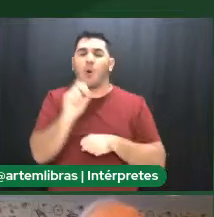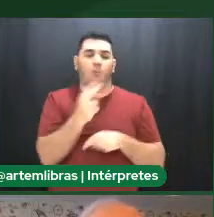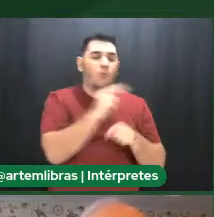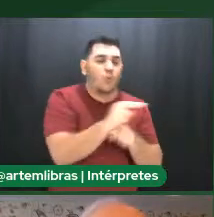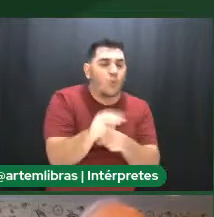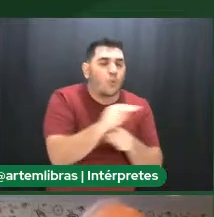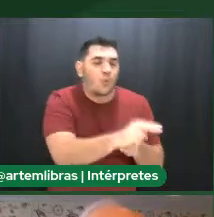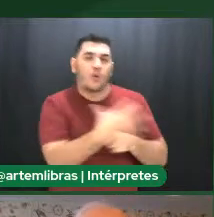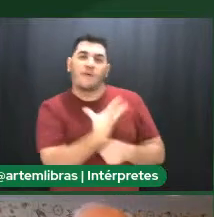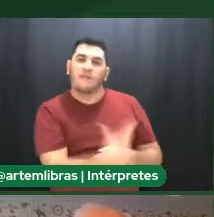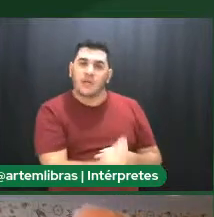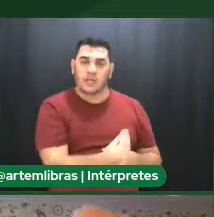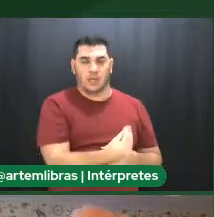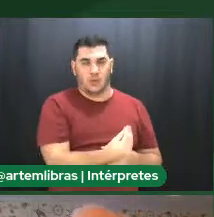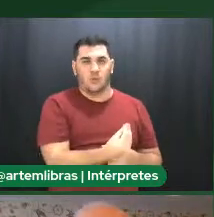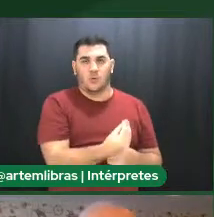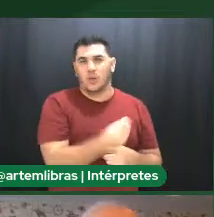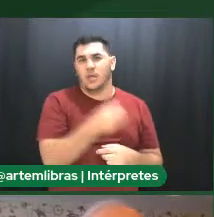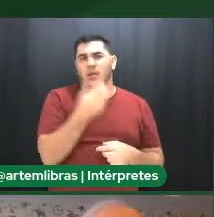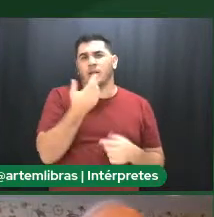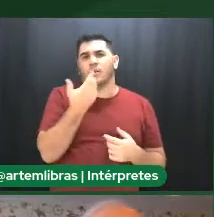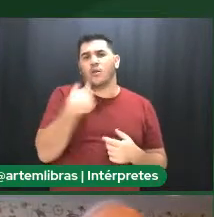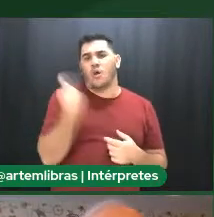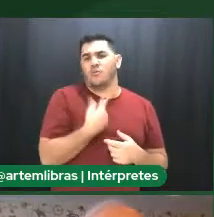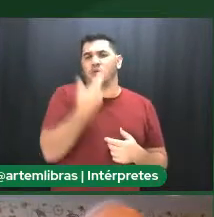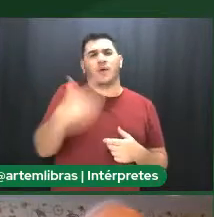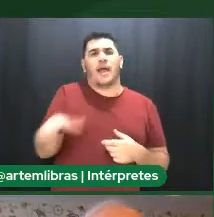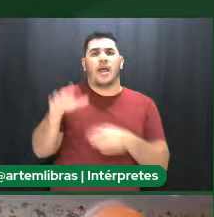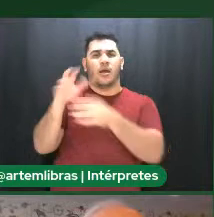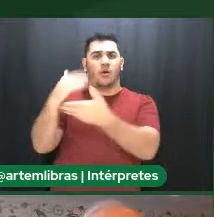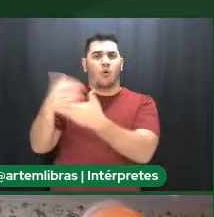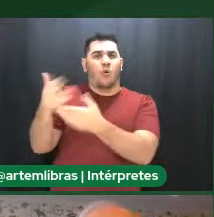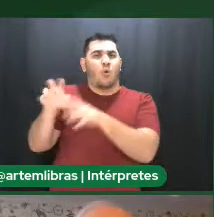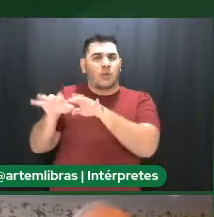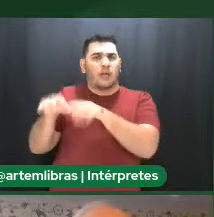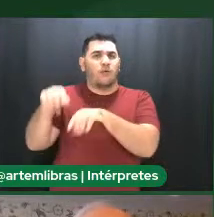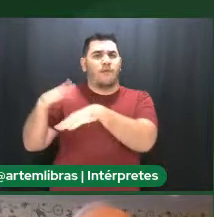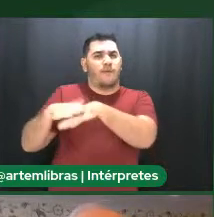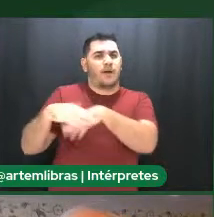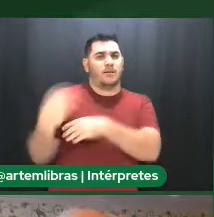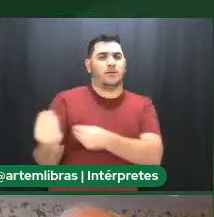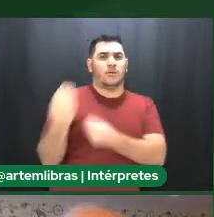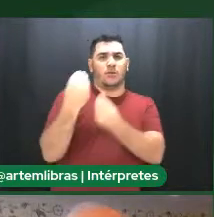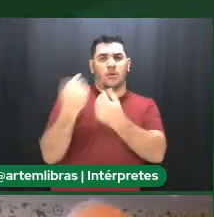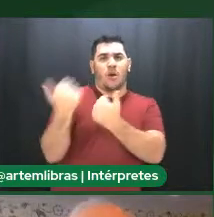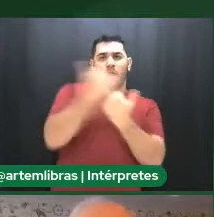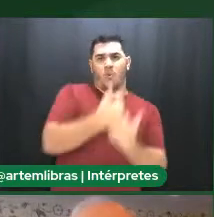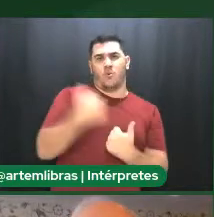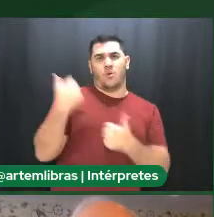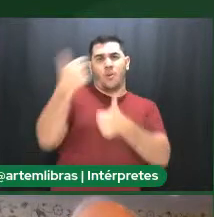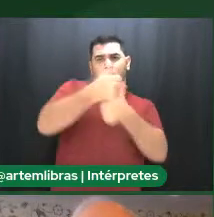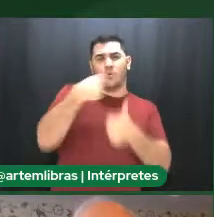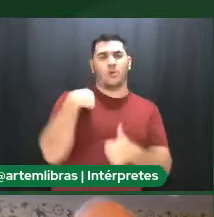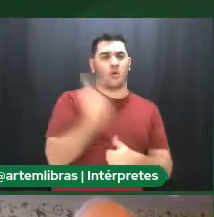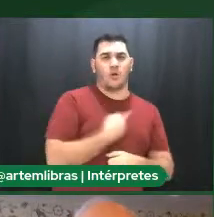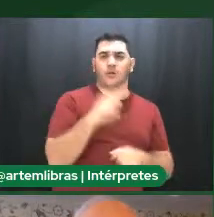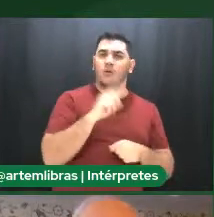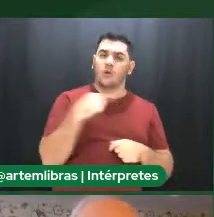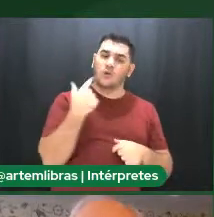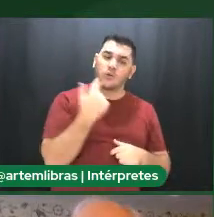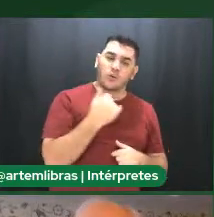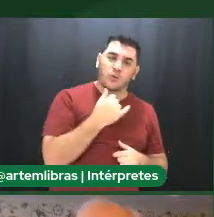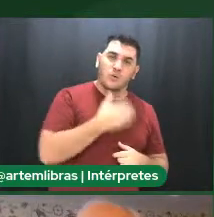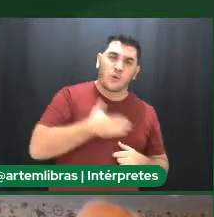want to do it. And we enjoy the creative exploration, we enjoy the self-efficacy, the sense